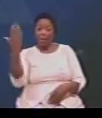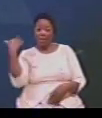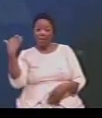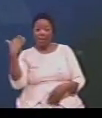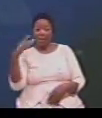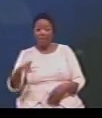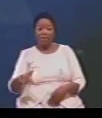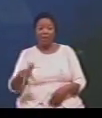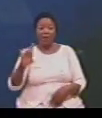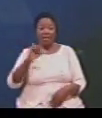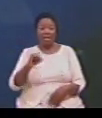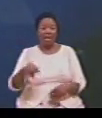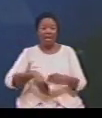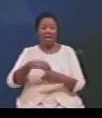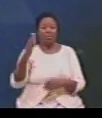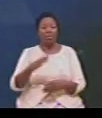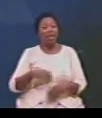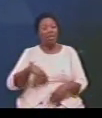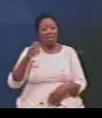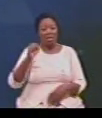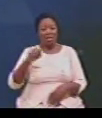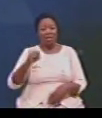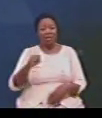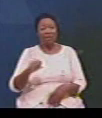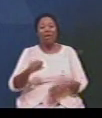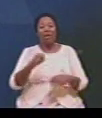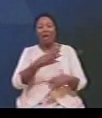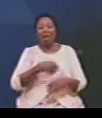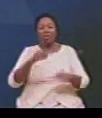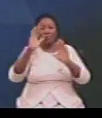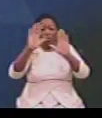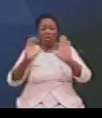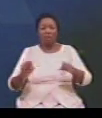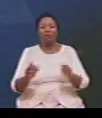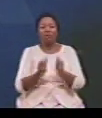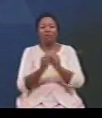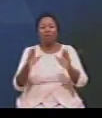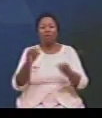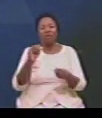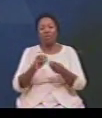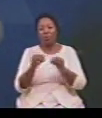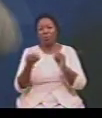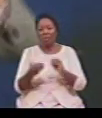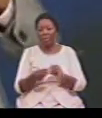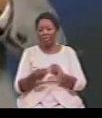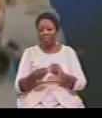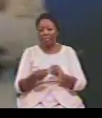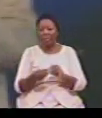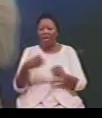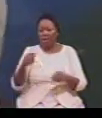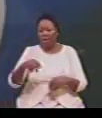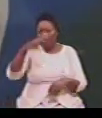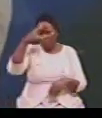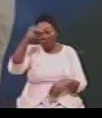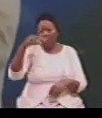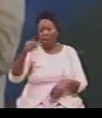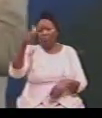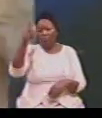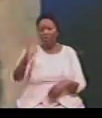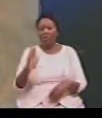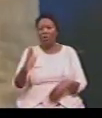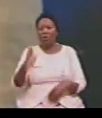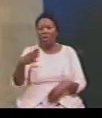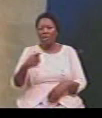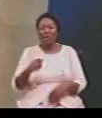past finding out, yea, wonders without number. The men of God,